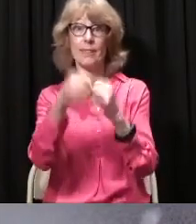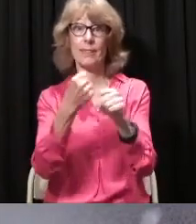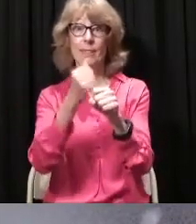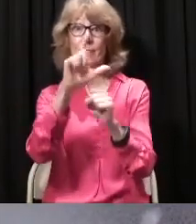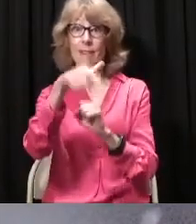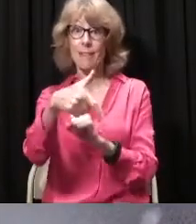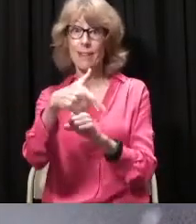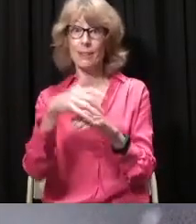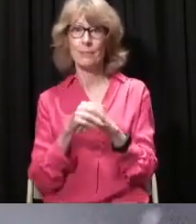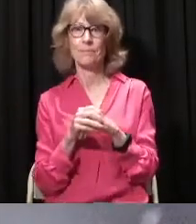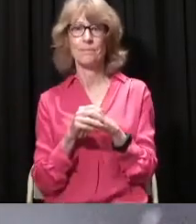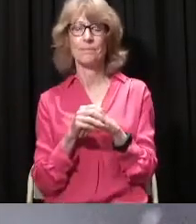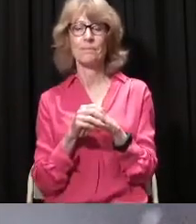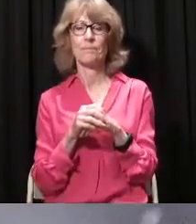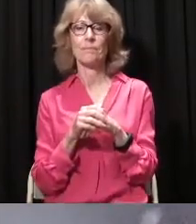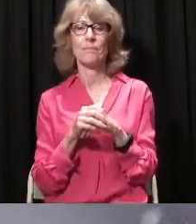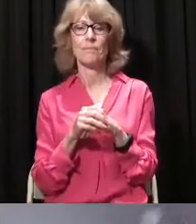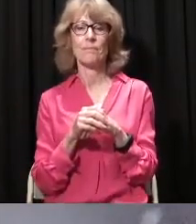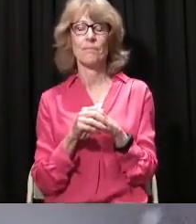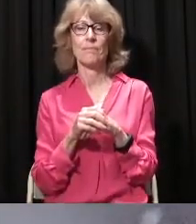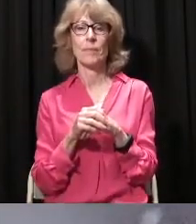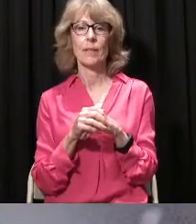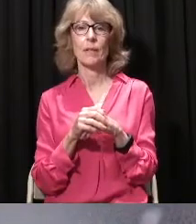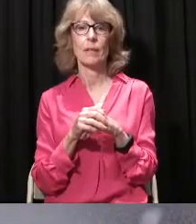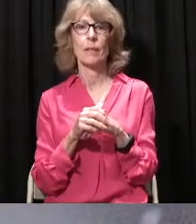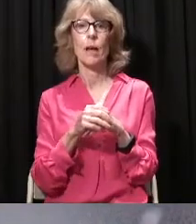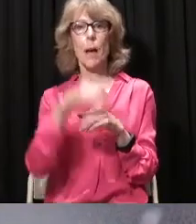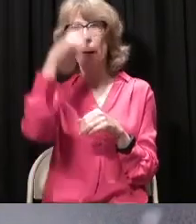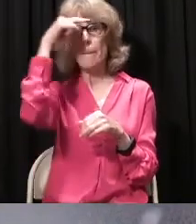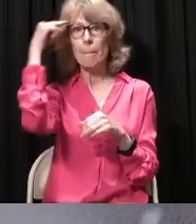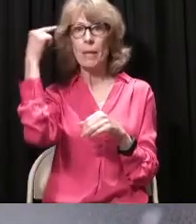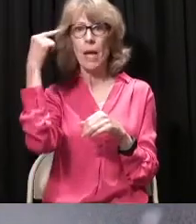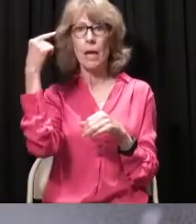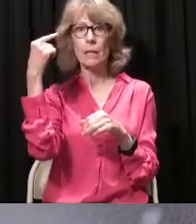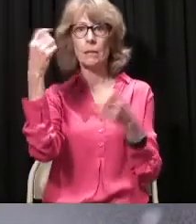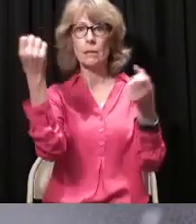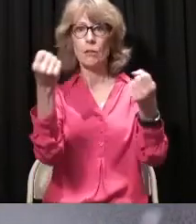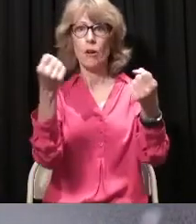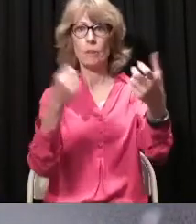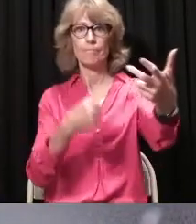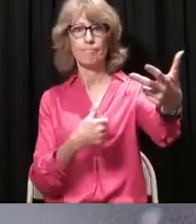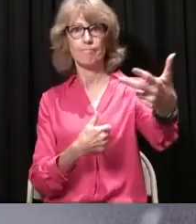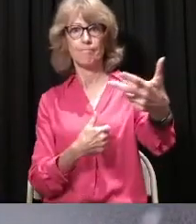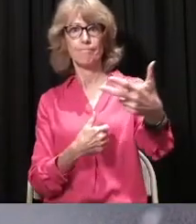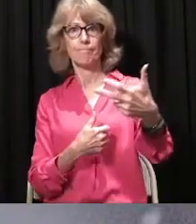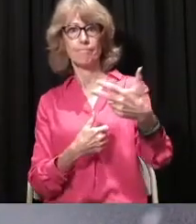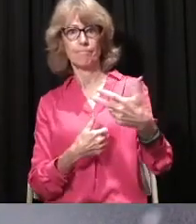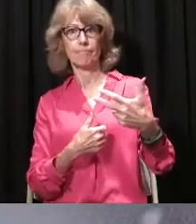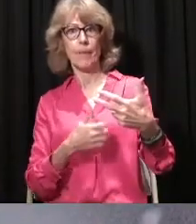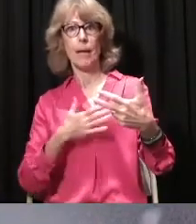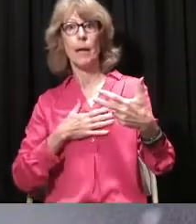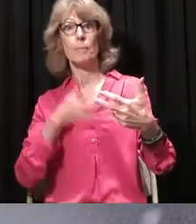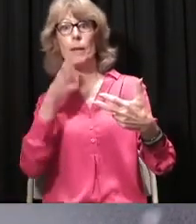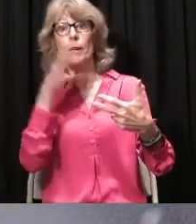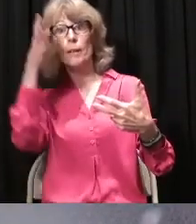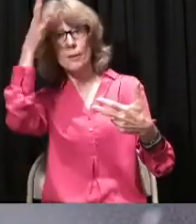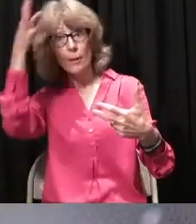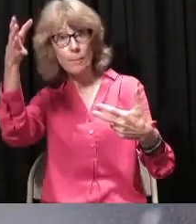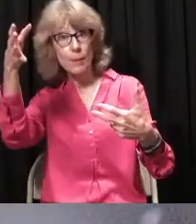ago. This black SUV pulls up on the driveway of my grandparents, and this old man gets